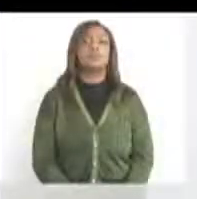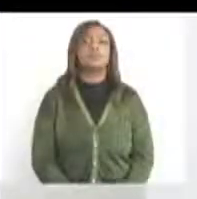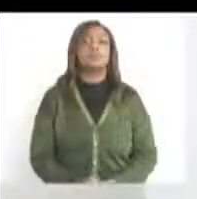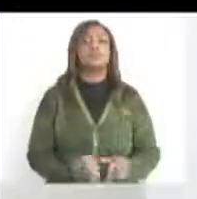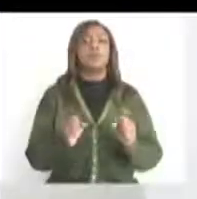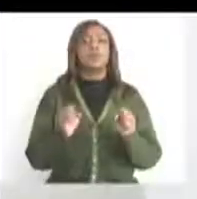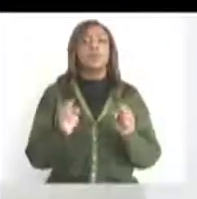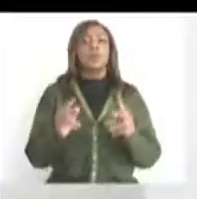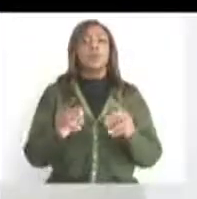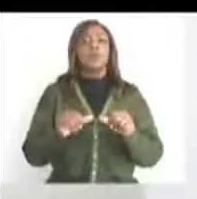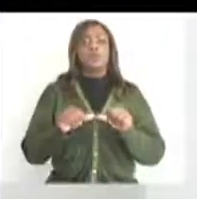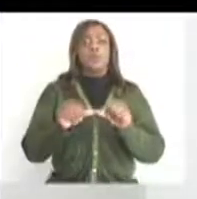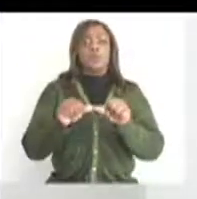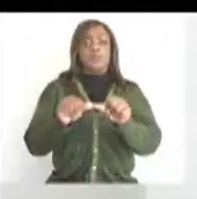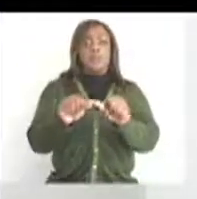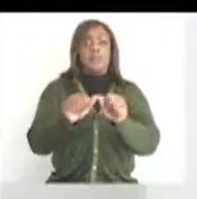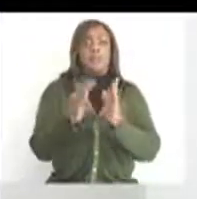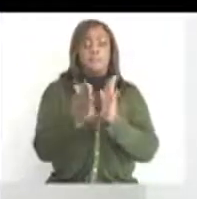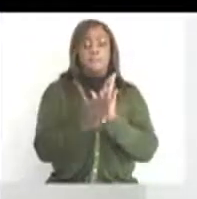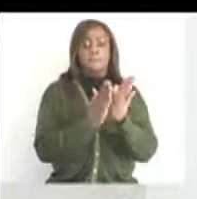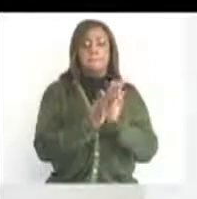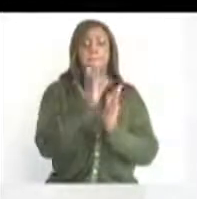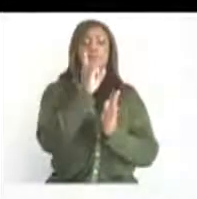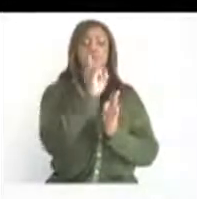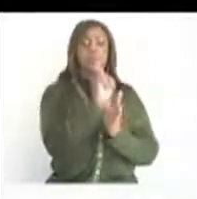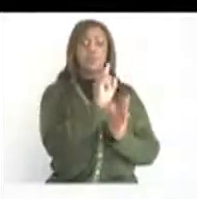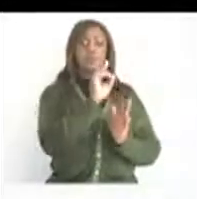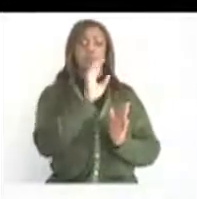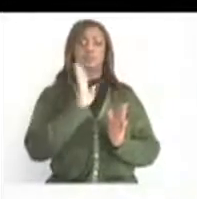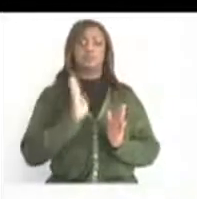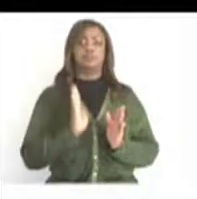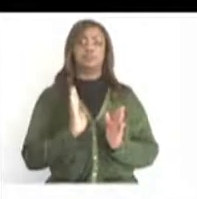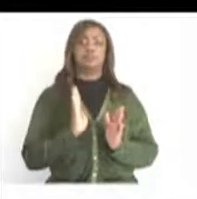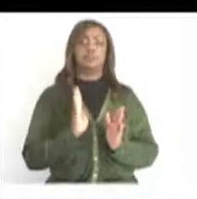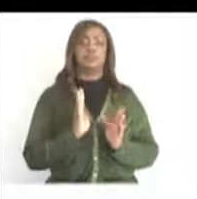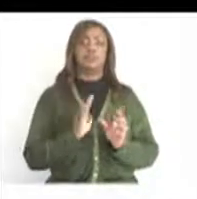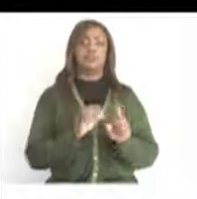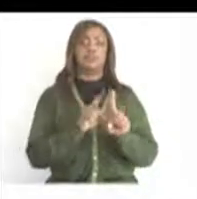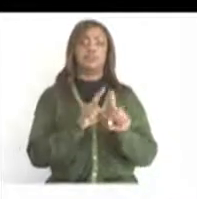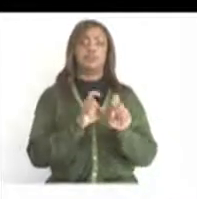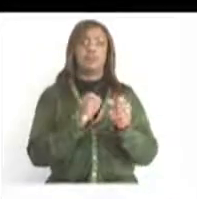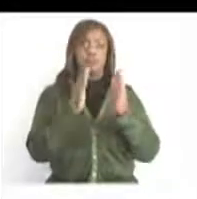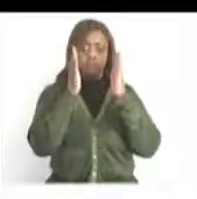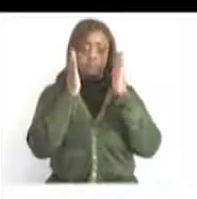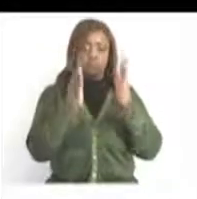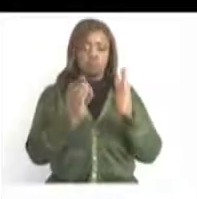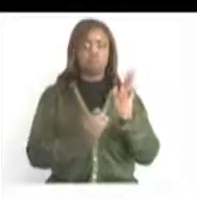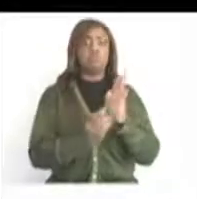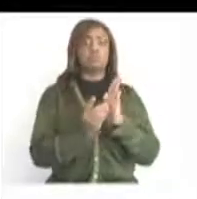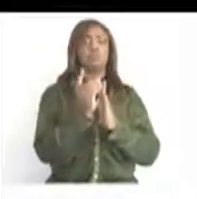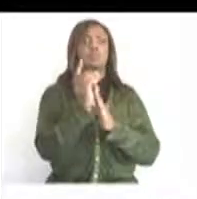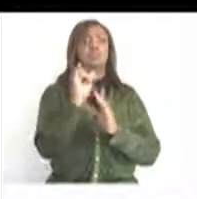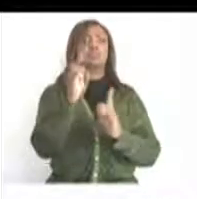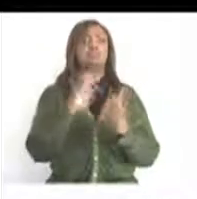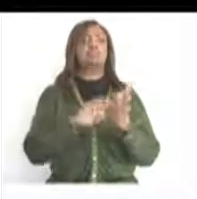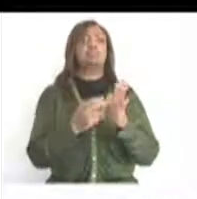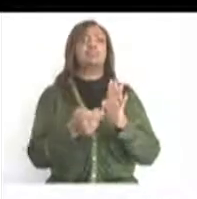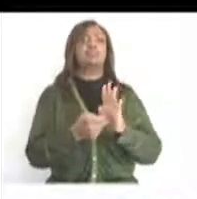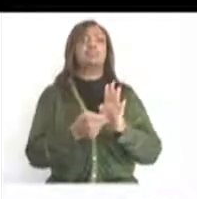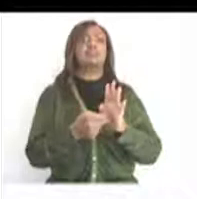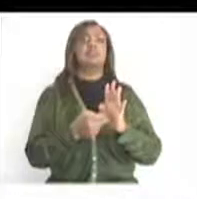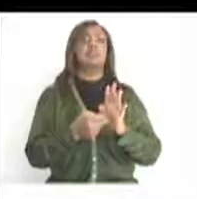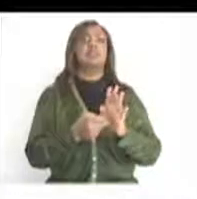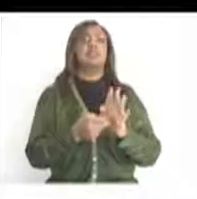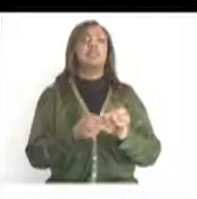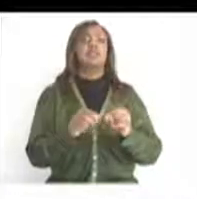Chanel, so let's look at page 14. We are looking at puberty. What is puberty, Chanel? Puberty is